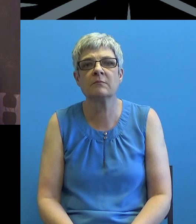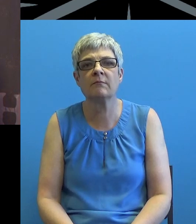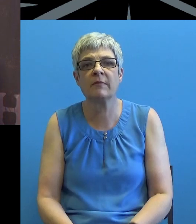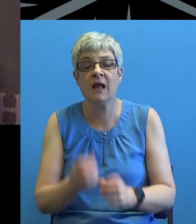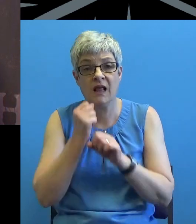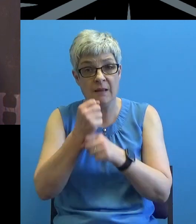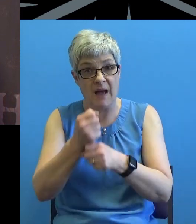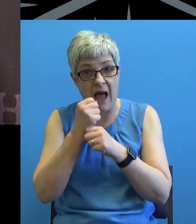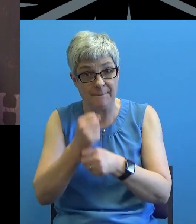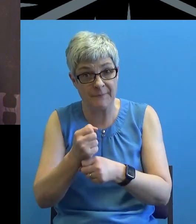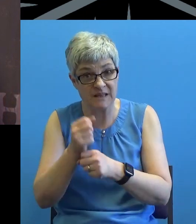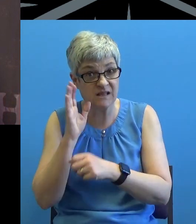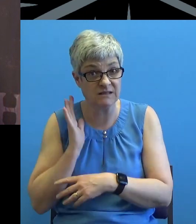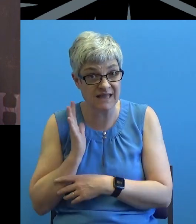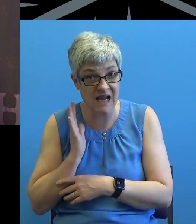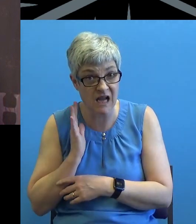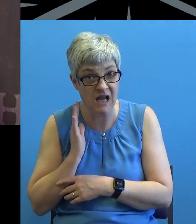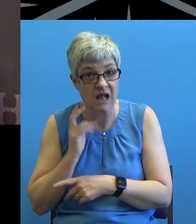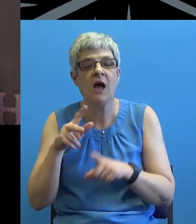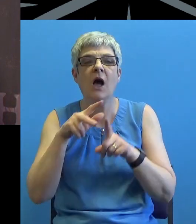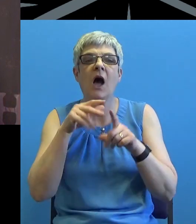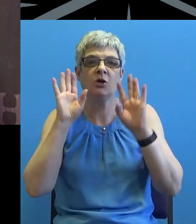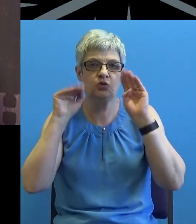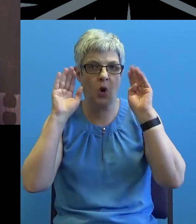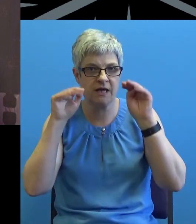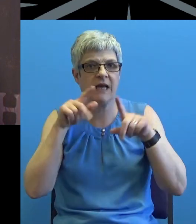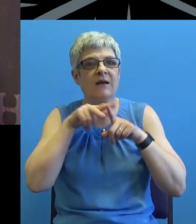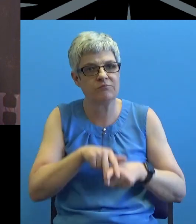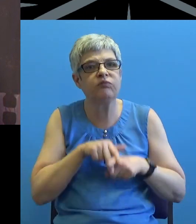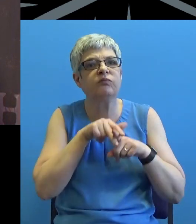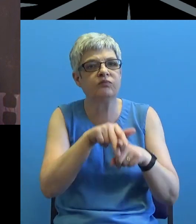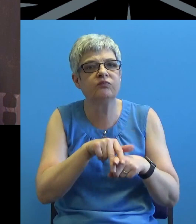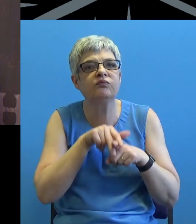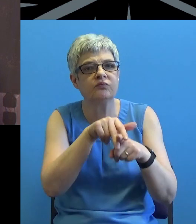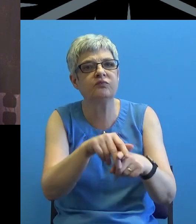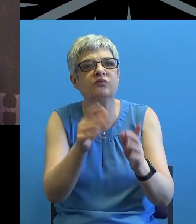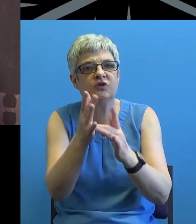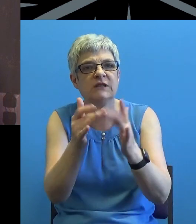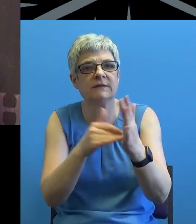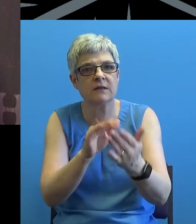On that Palm Sunday, a donkey carried Jesus into Jerusalem.